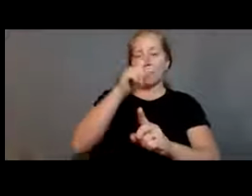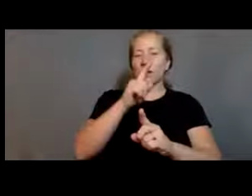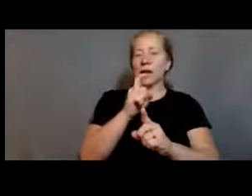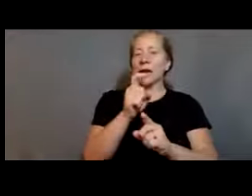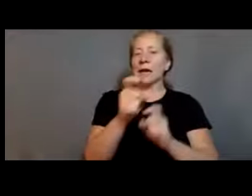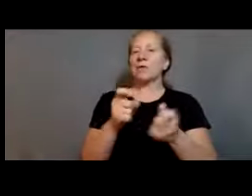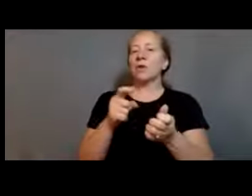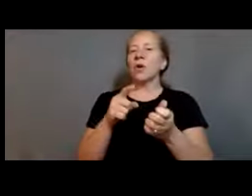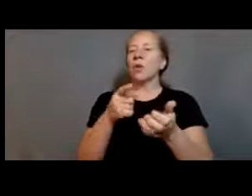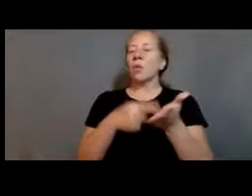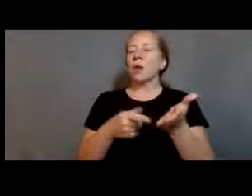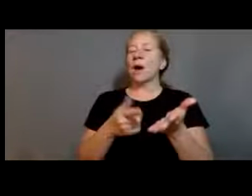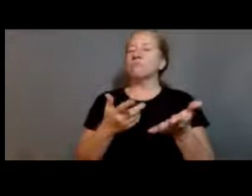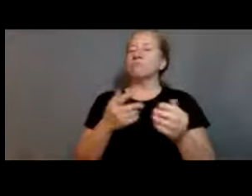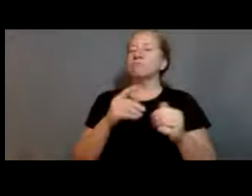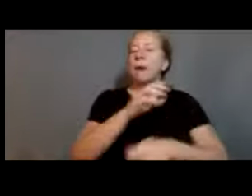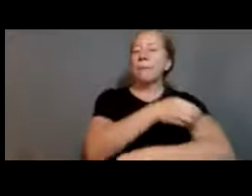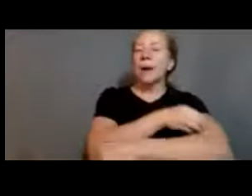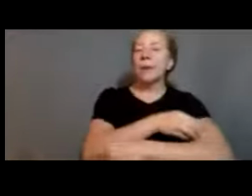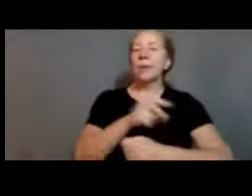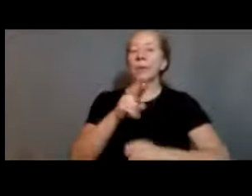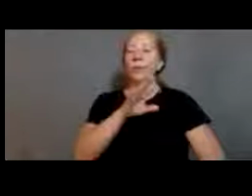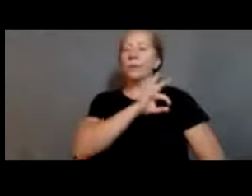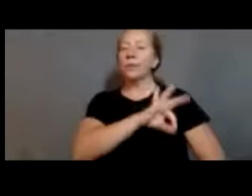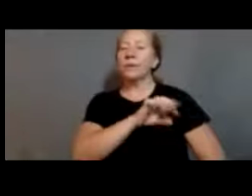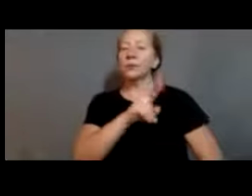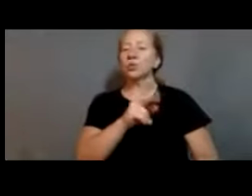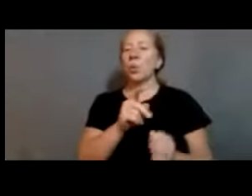power, privilege, and advantages.